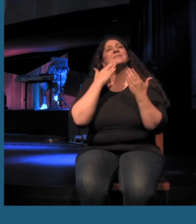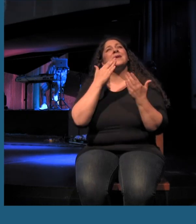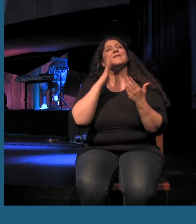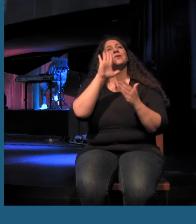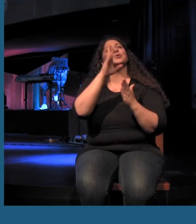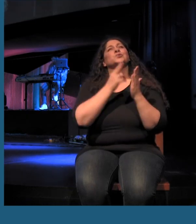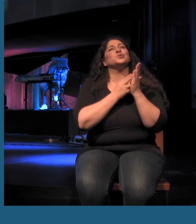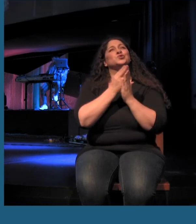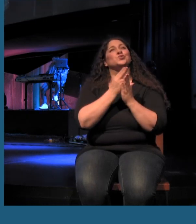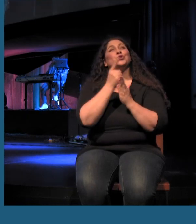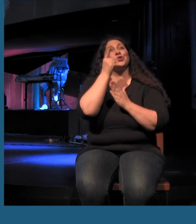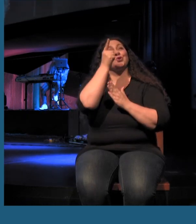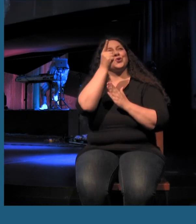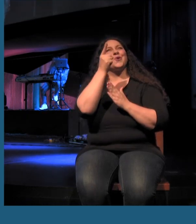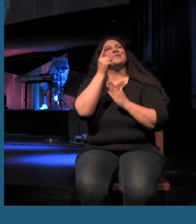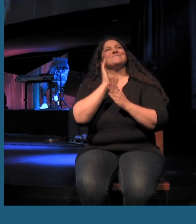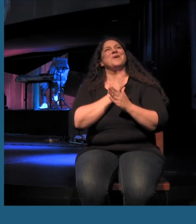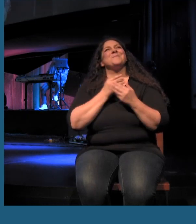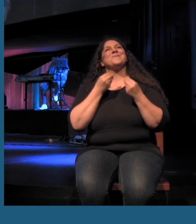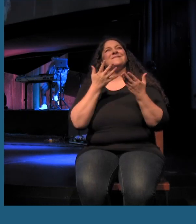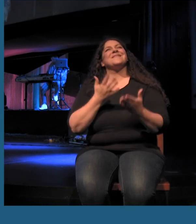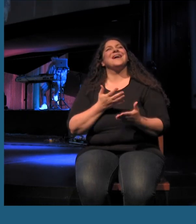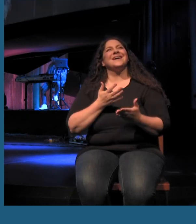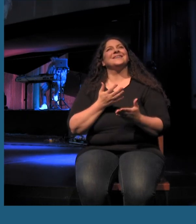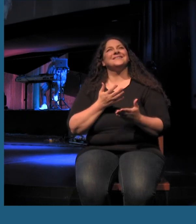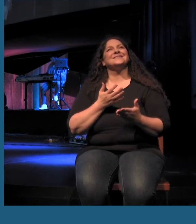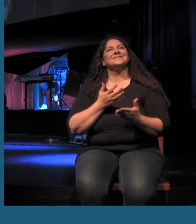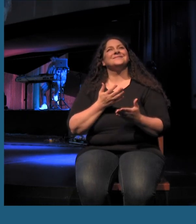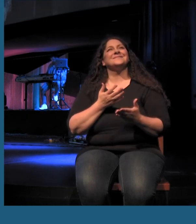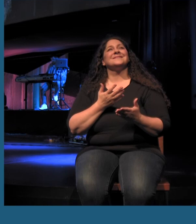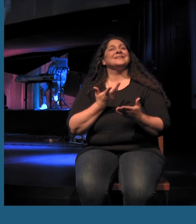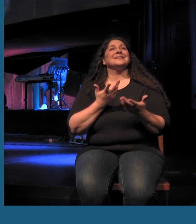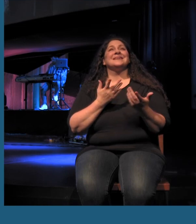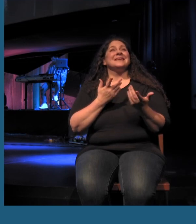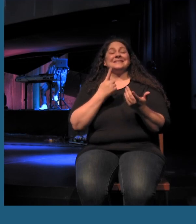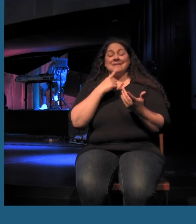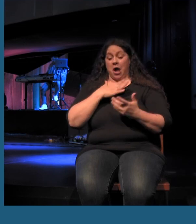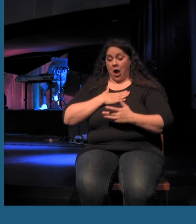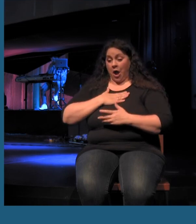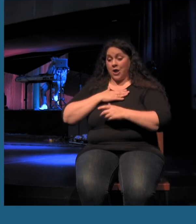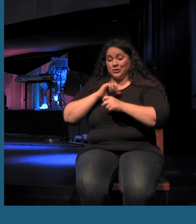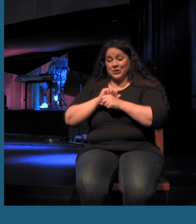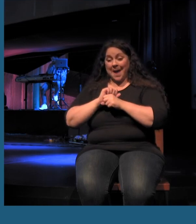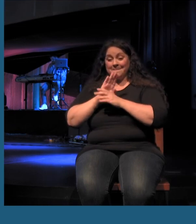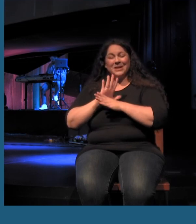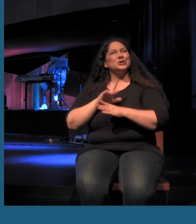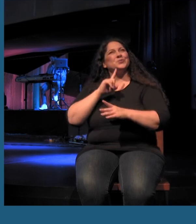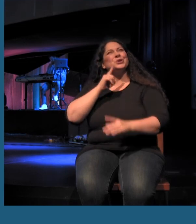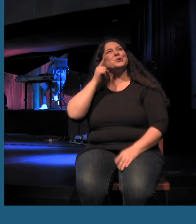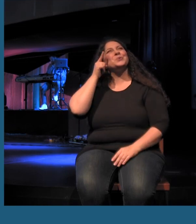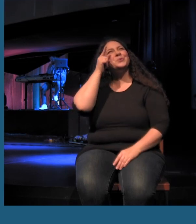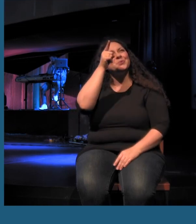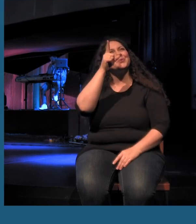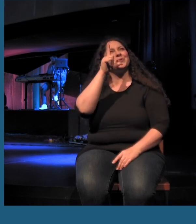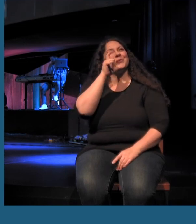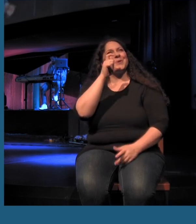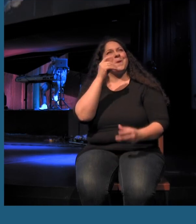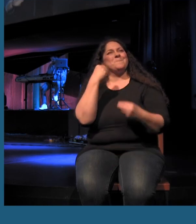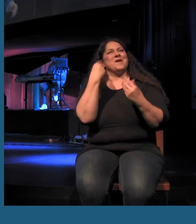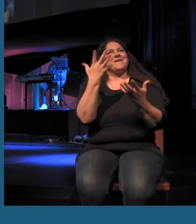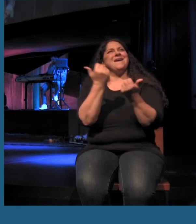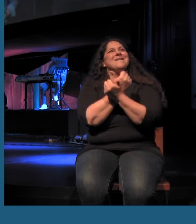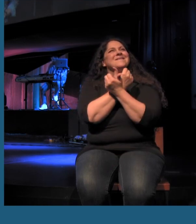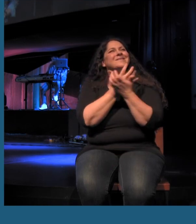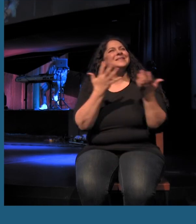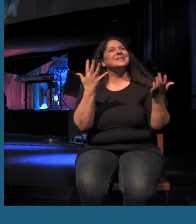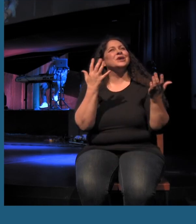our provider. It's not the economy. It's not even our jobs or our businesses. you are our provider, and you use all